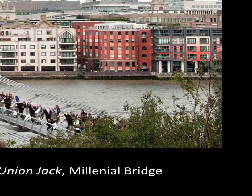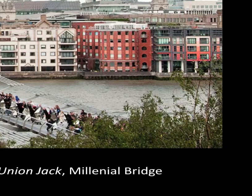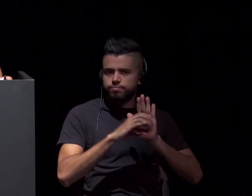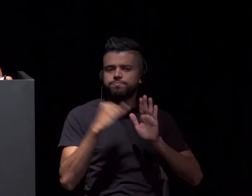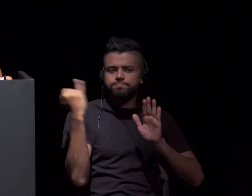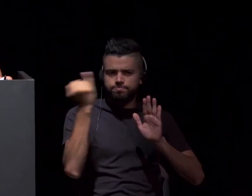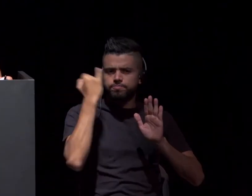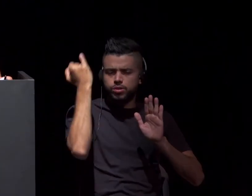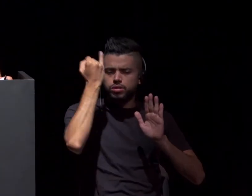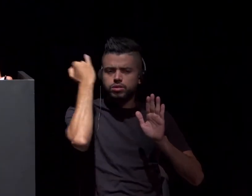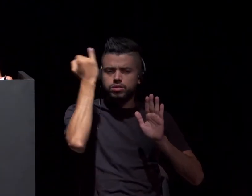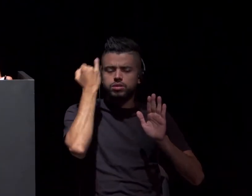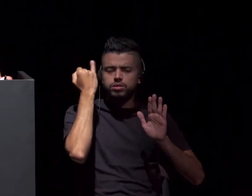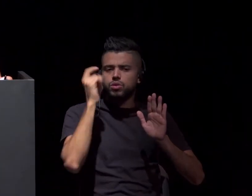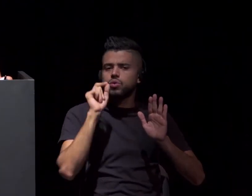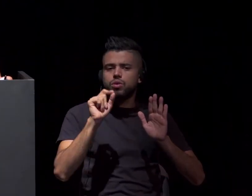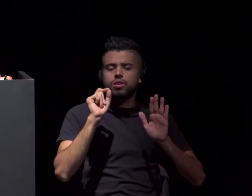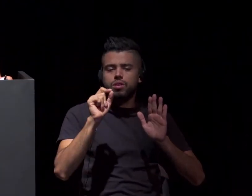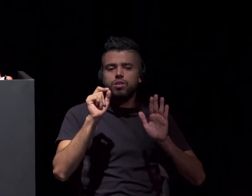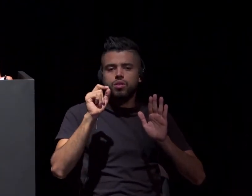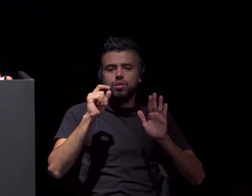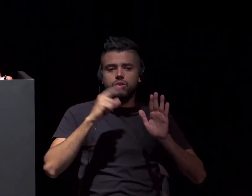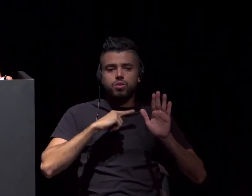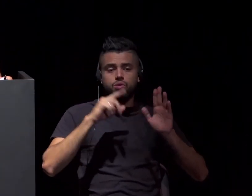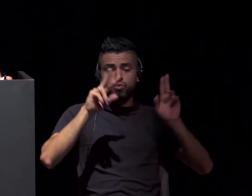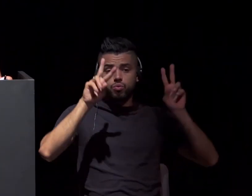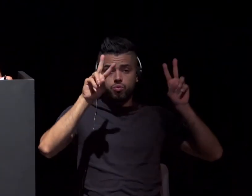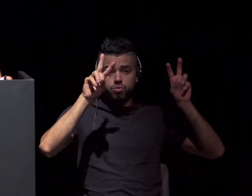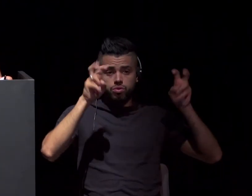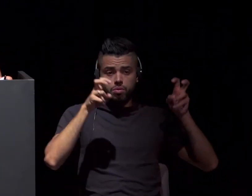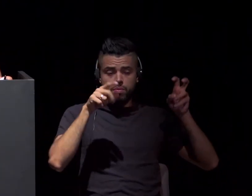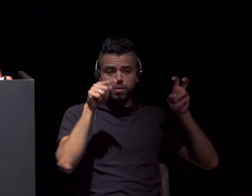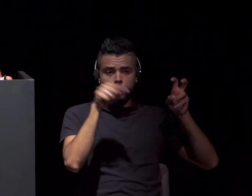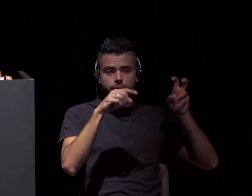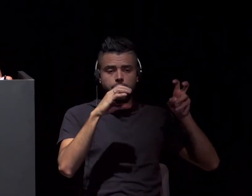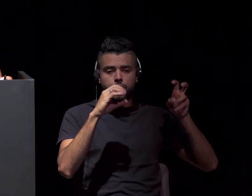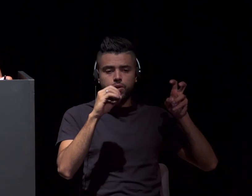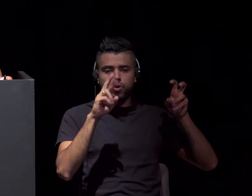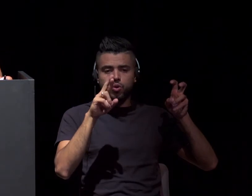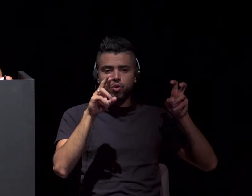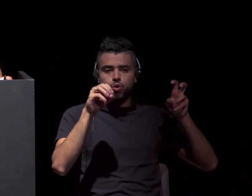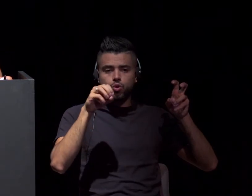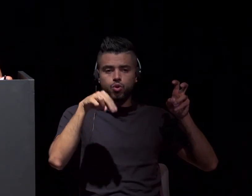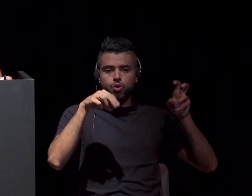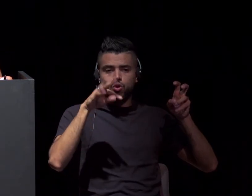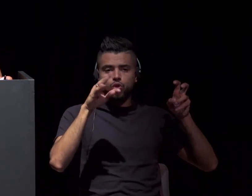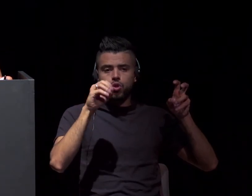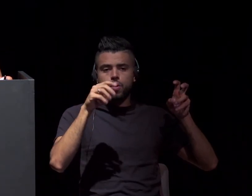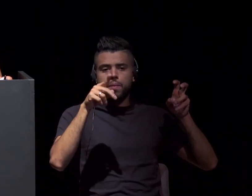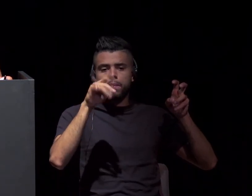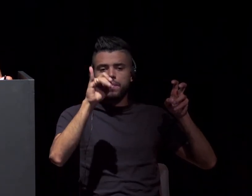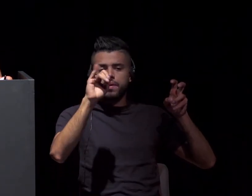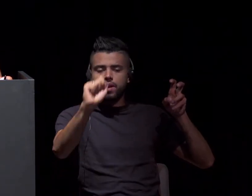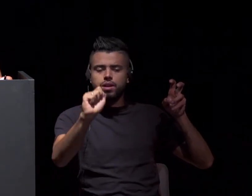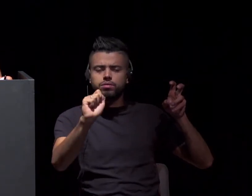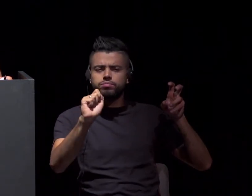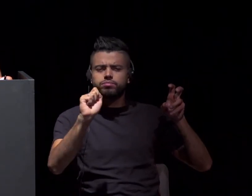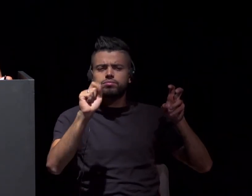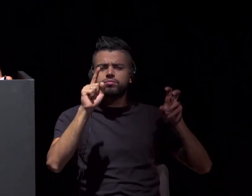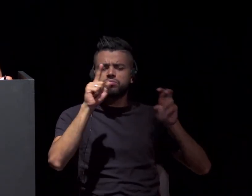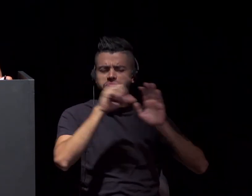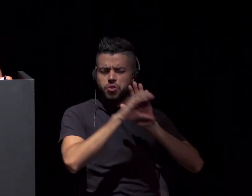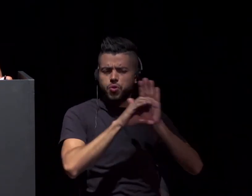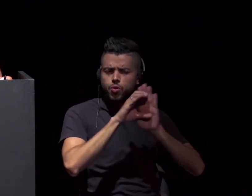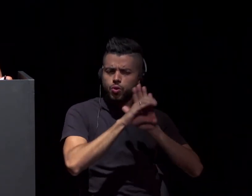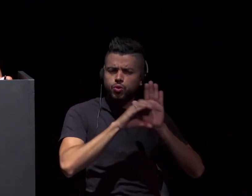another coinage, and it is heterochronotopia. It's very simply made up of Foucault's, of other spaces,